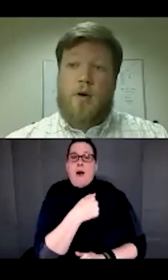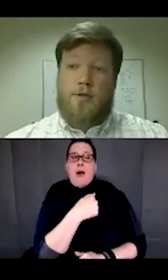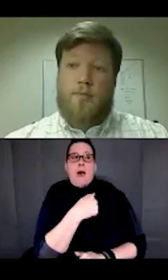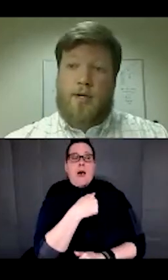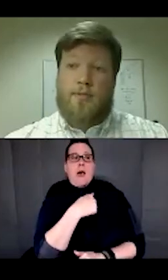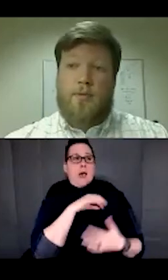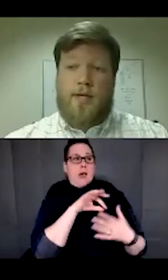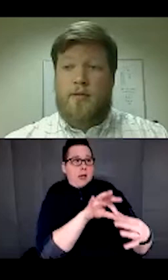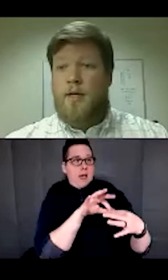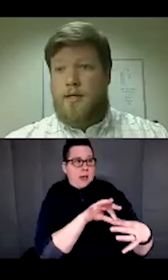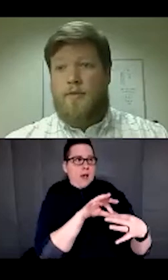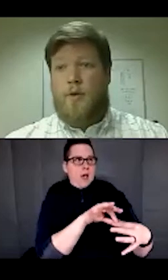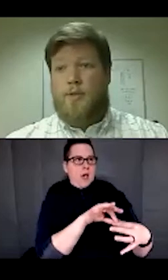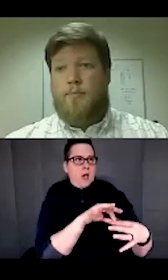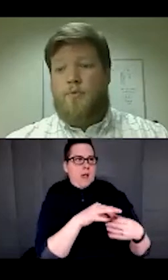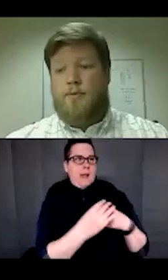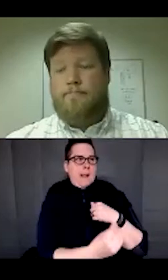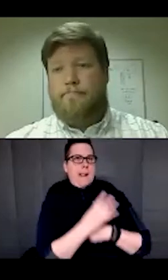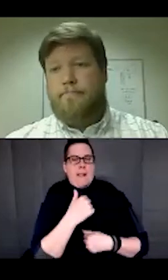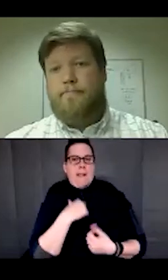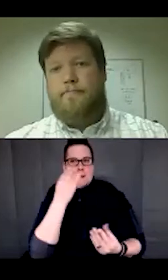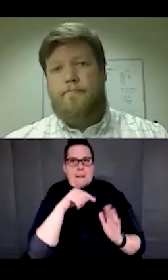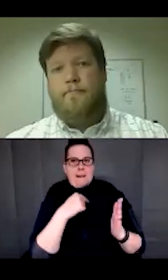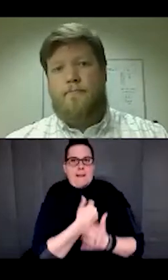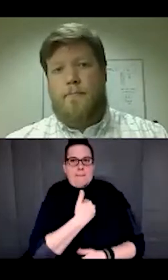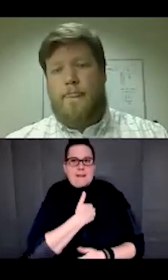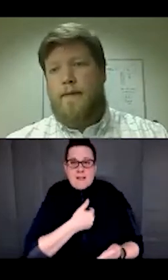to also become suicidal, even though I wasn't before.